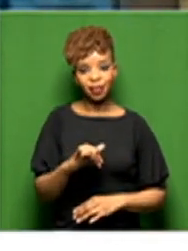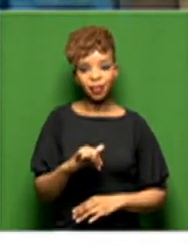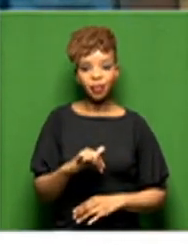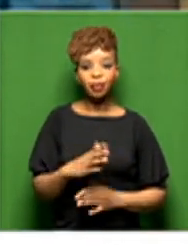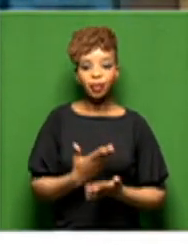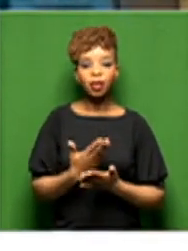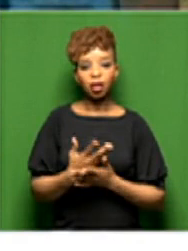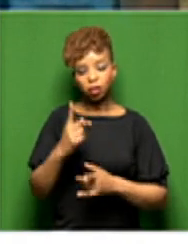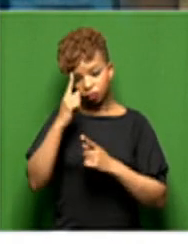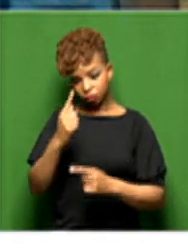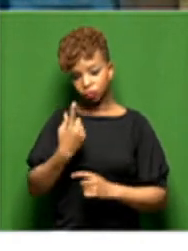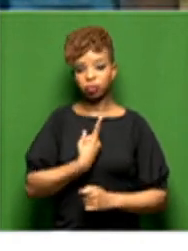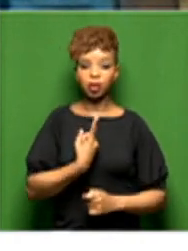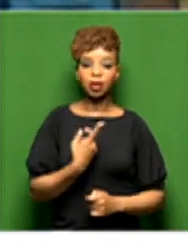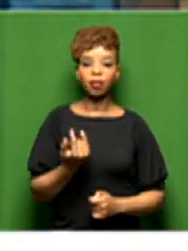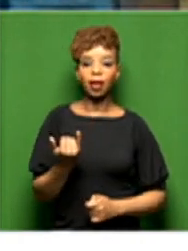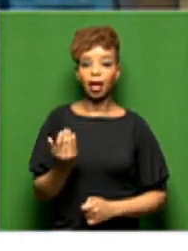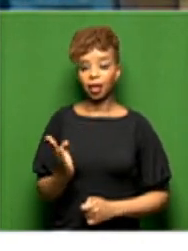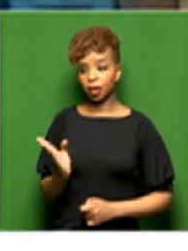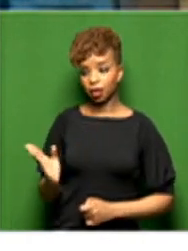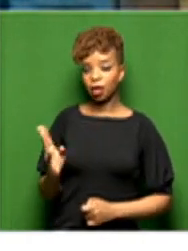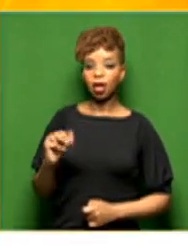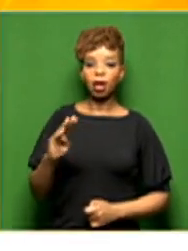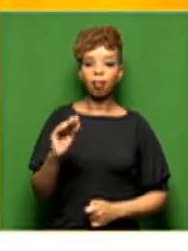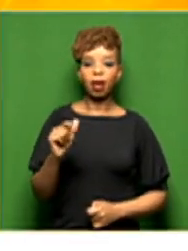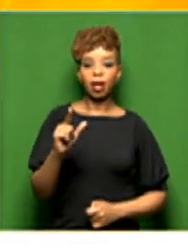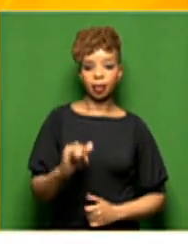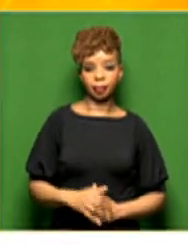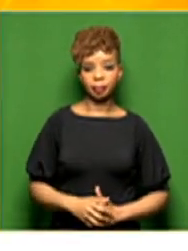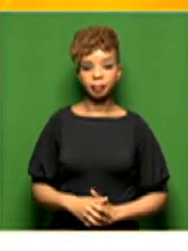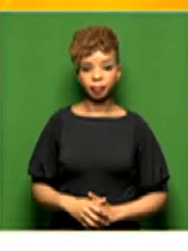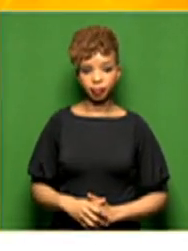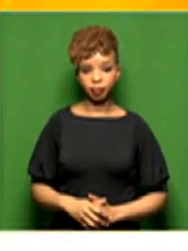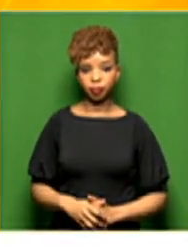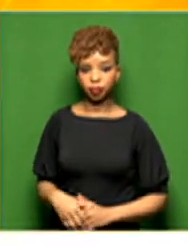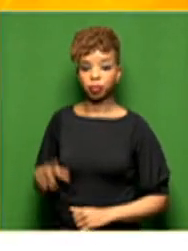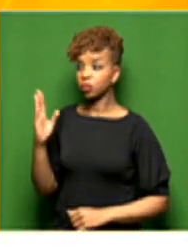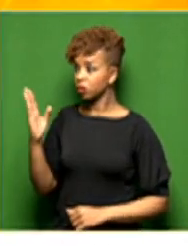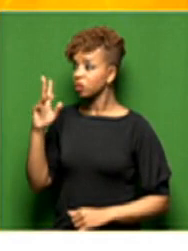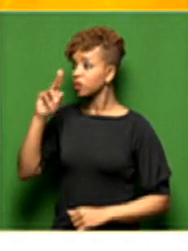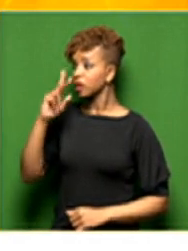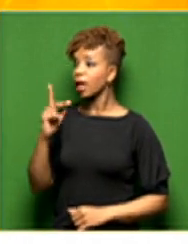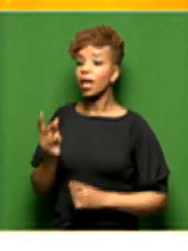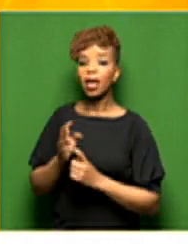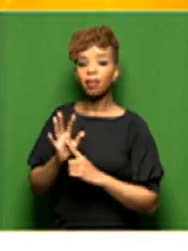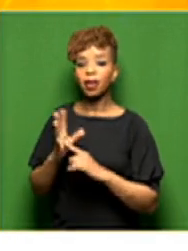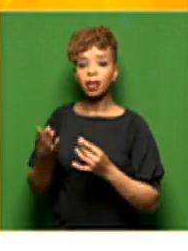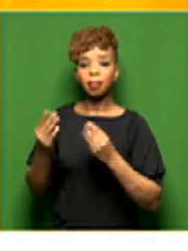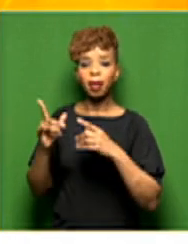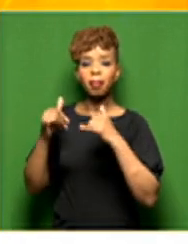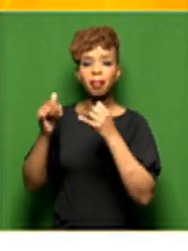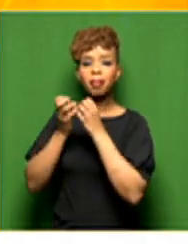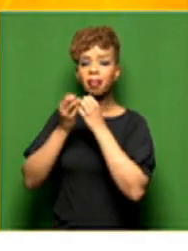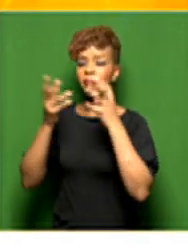noticed themselves, like Mbali herself. And Mbali, seeing that the film has received so much accolades and is still yet